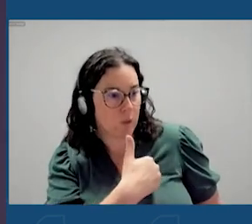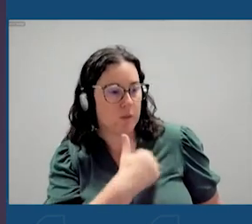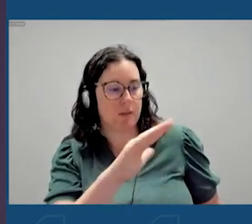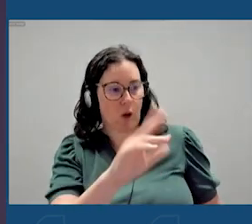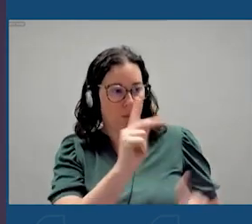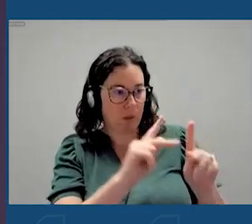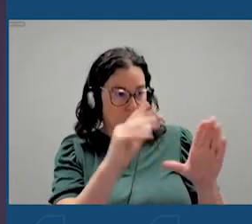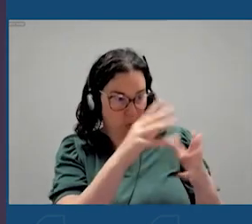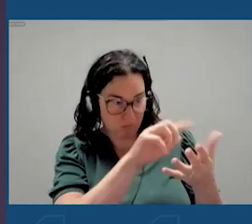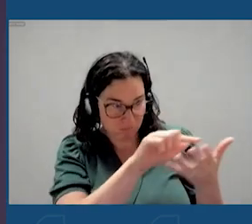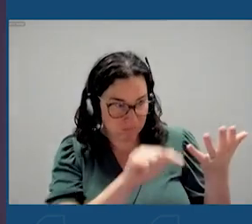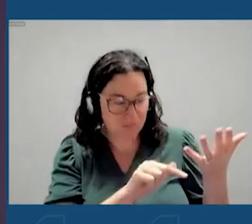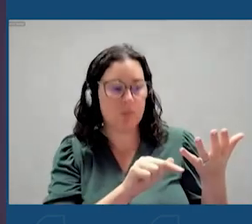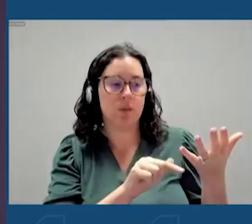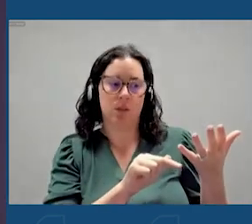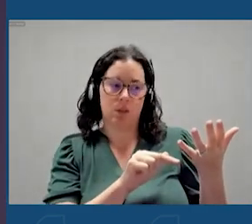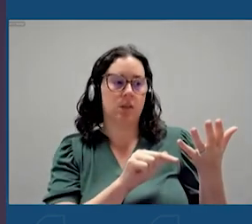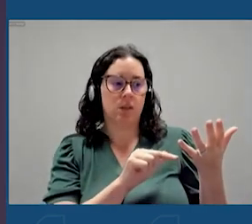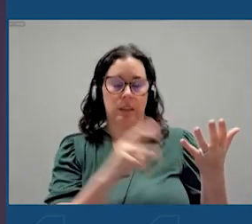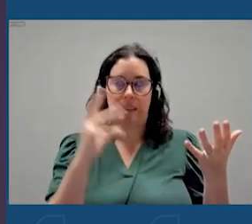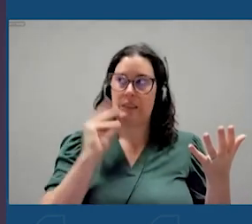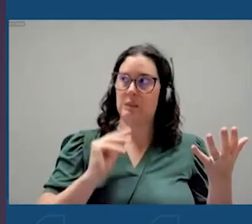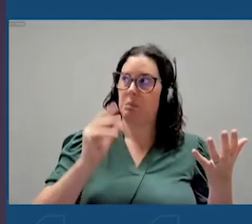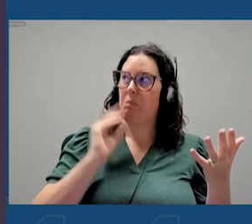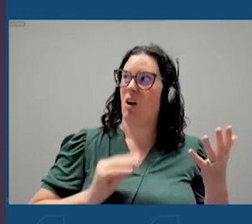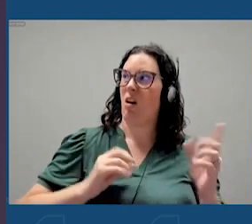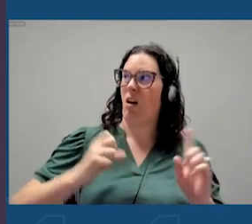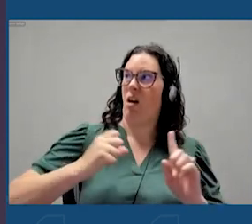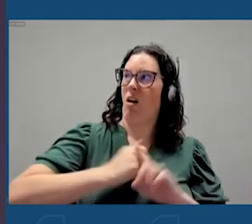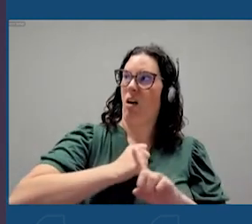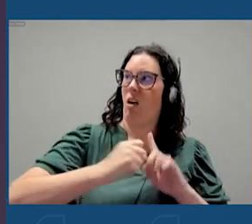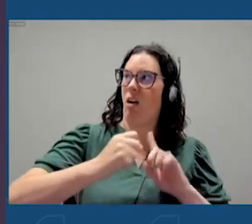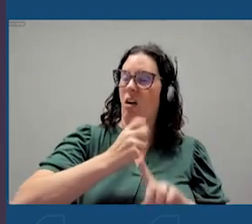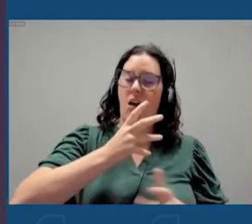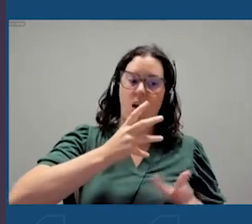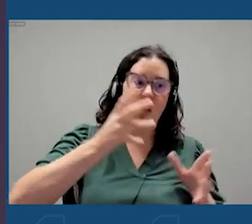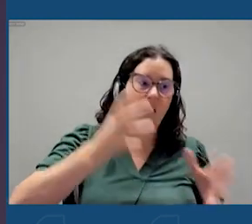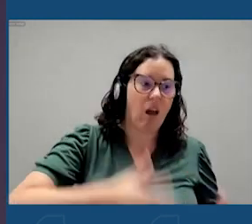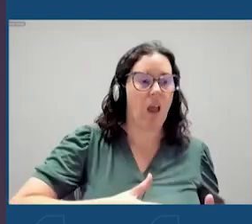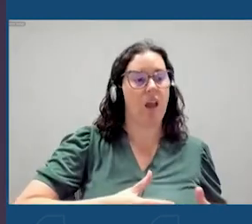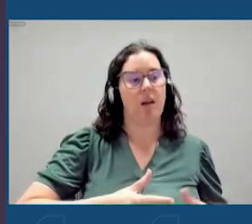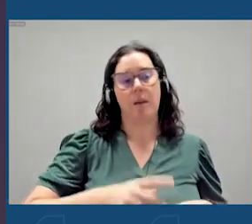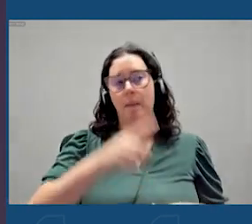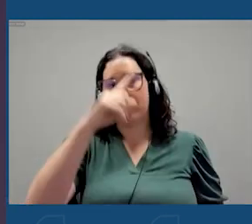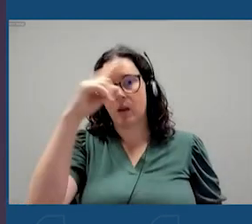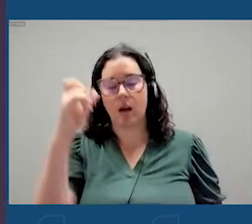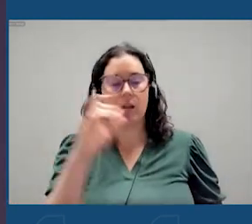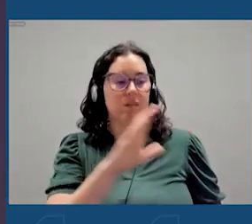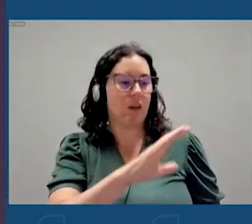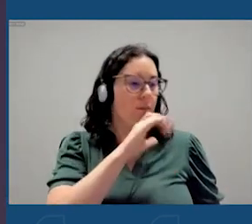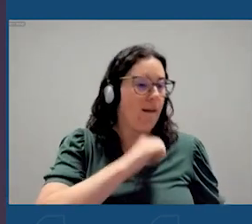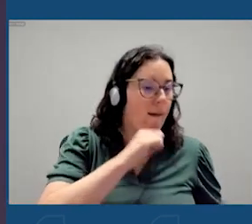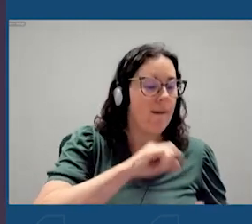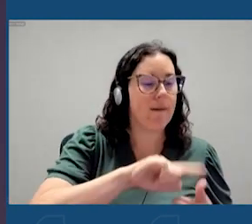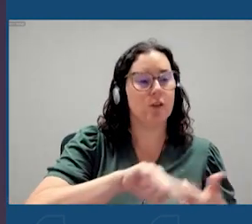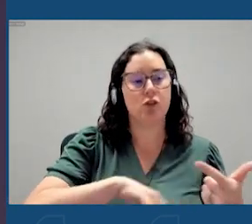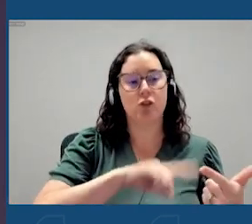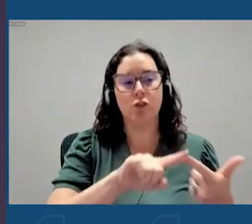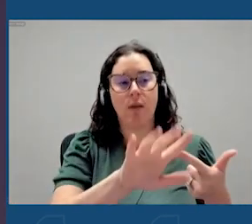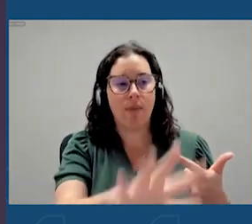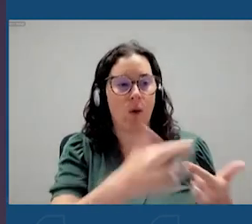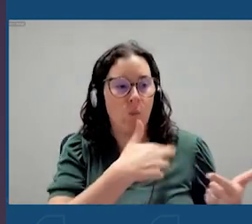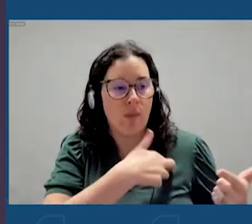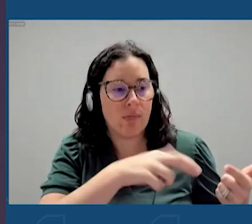to acts of hate and xenophobia and homophobia and